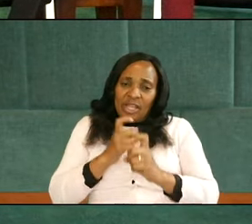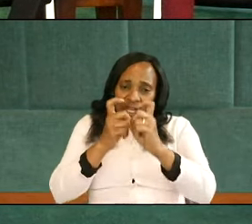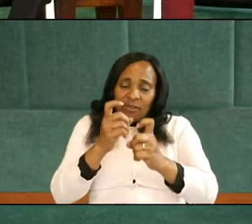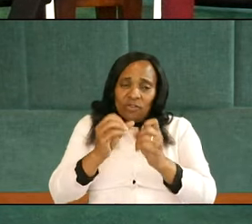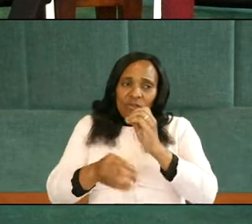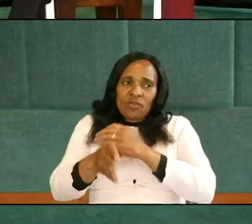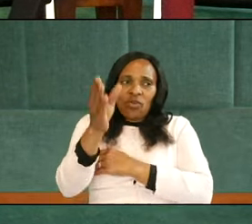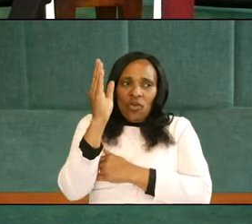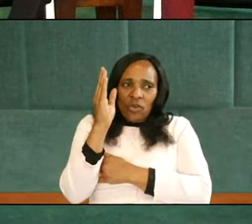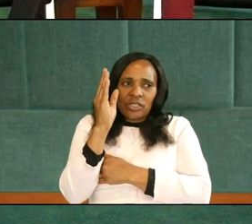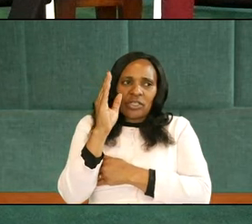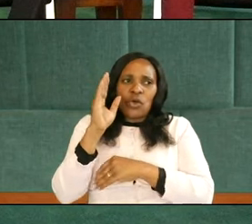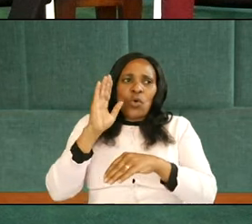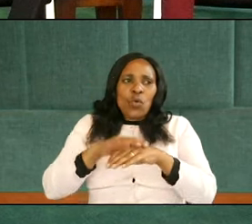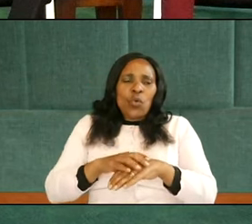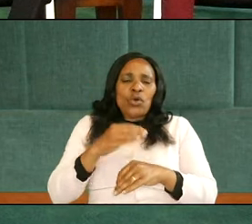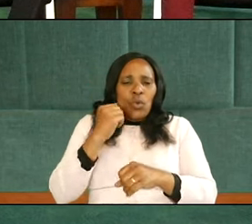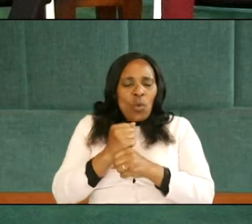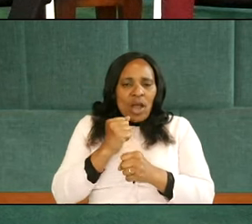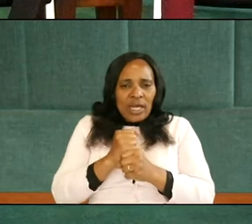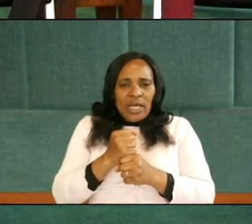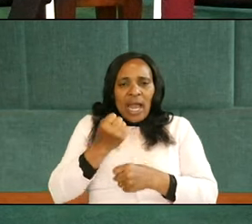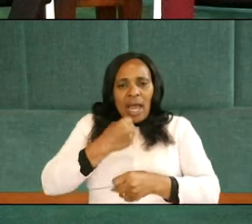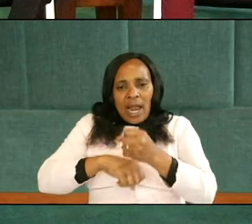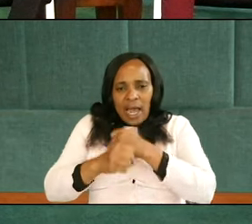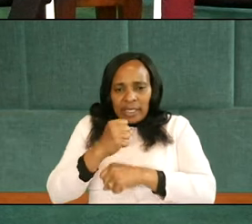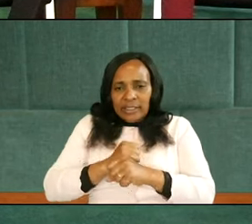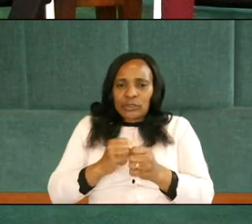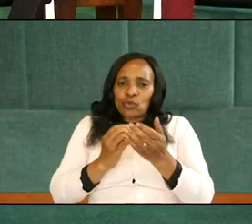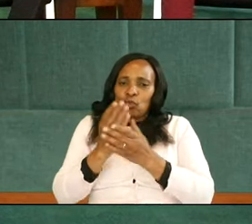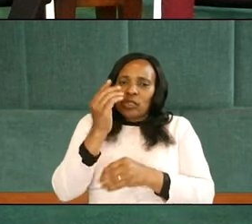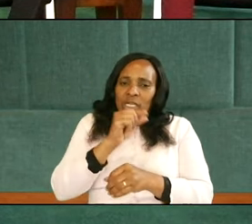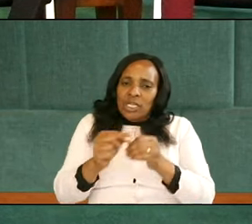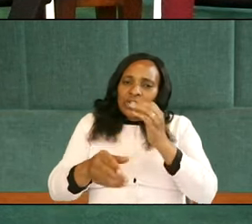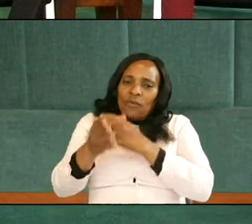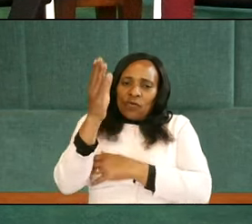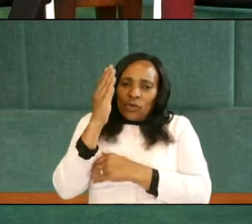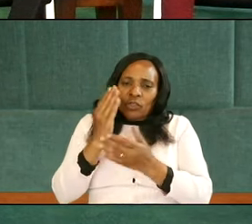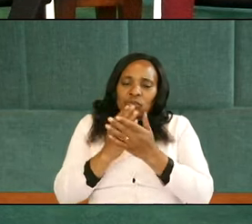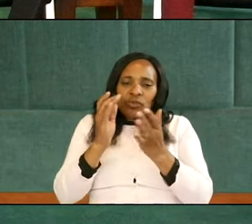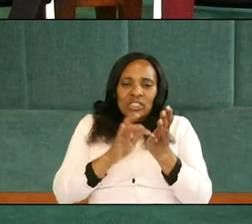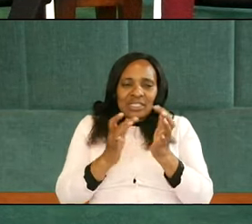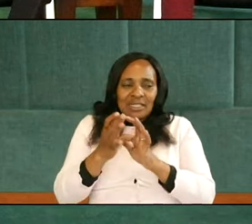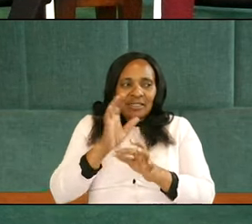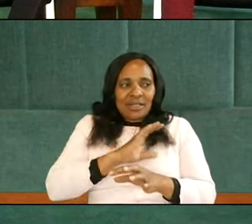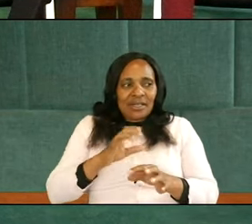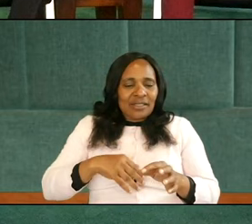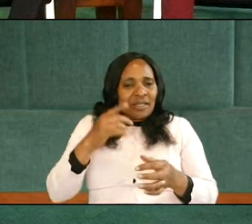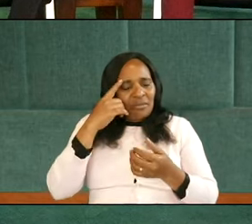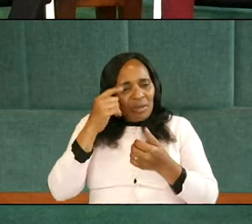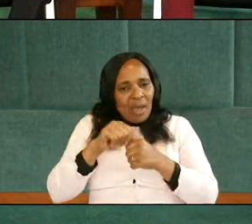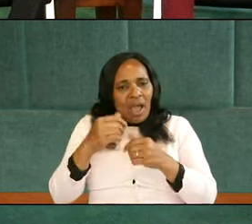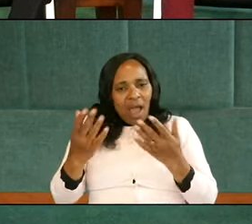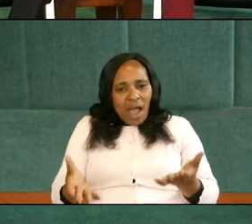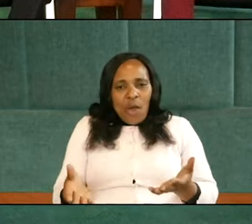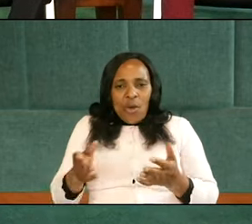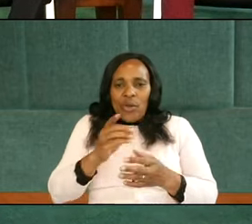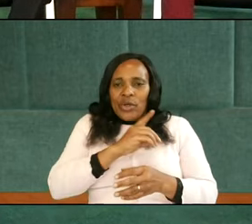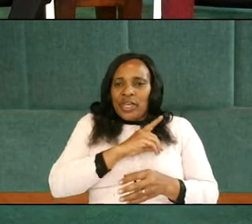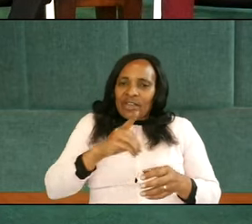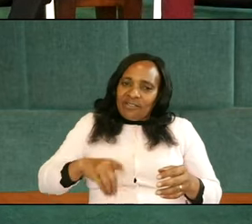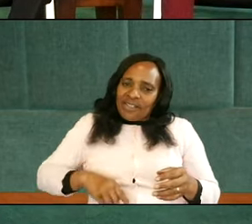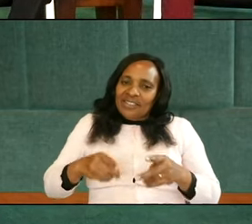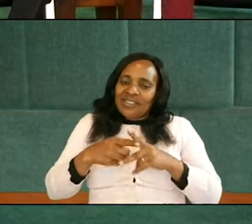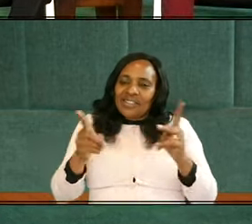God. Their good deeds are performed by the grace of God through Christ. And so remember how David started off